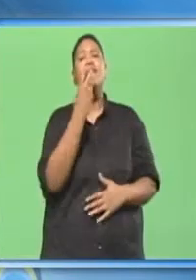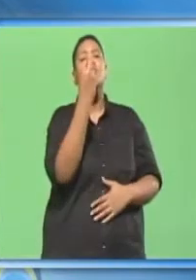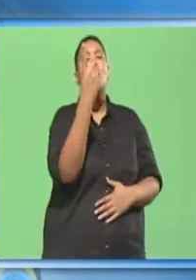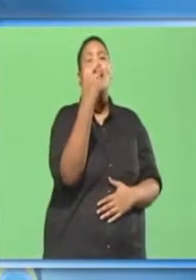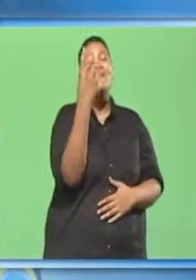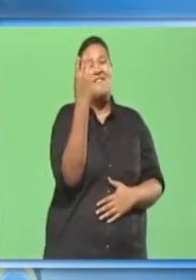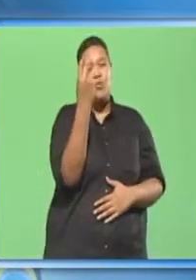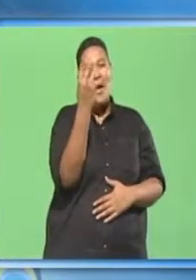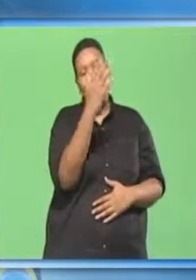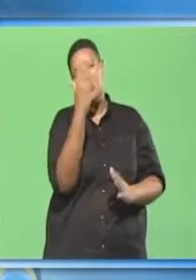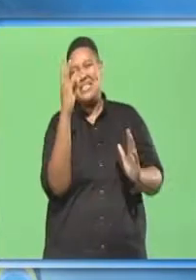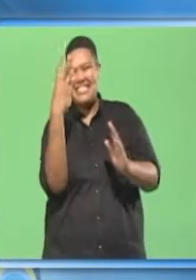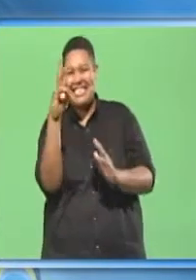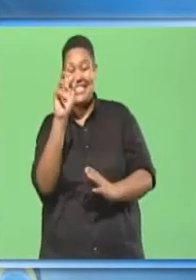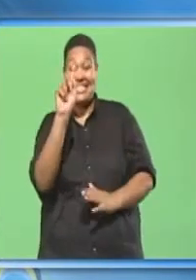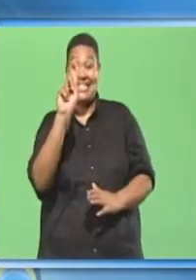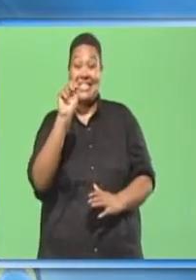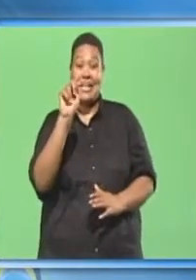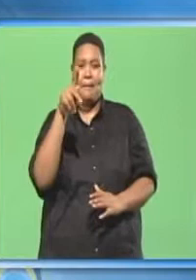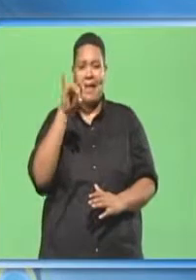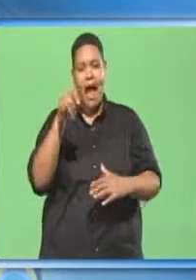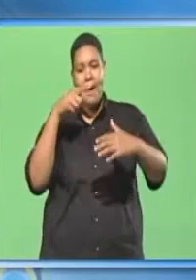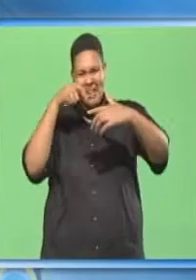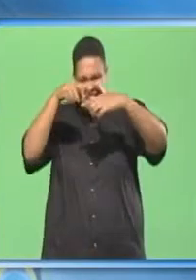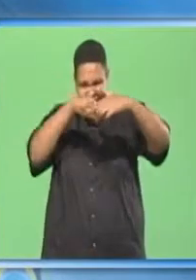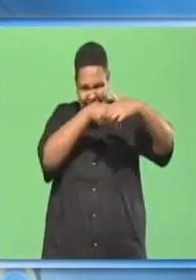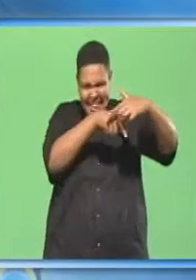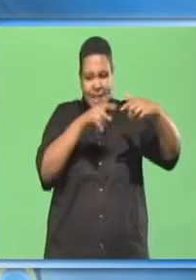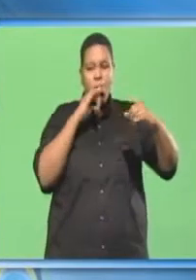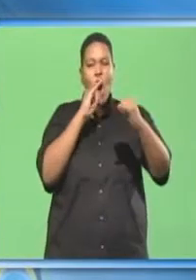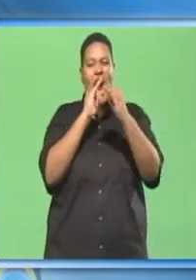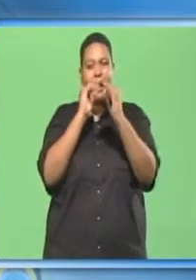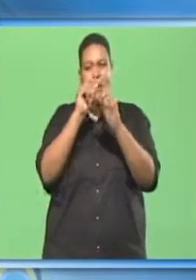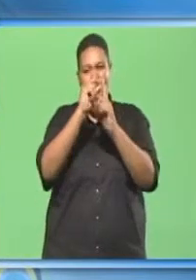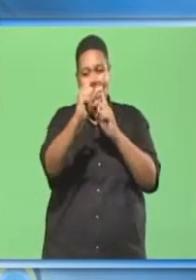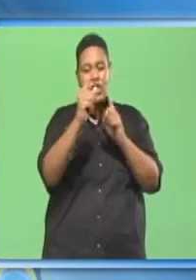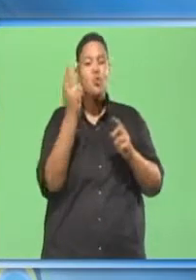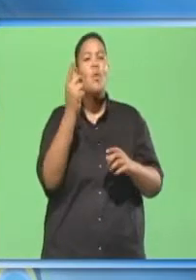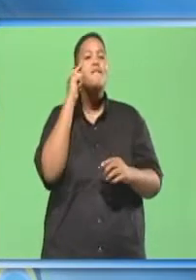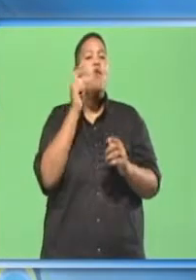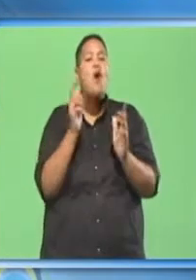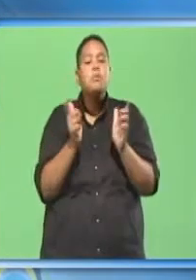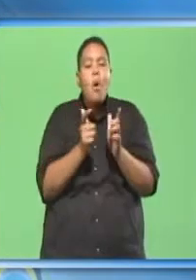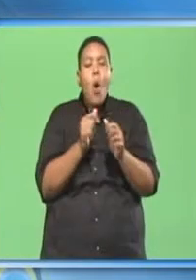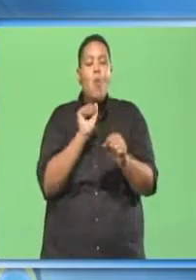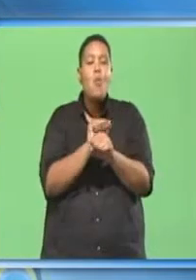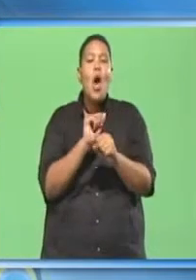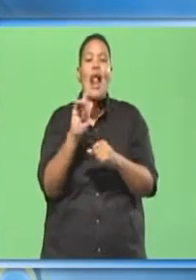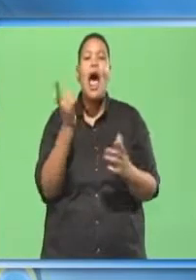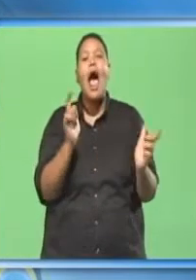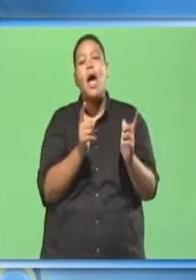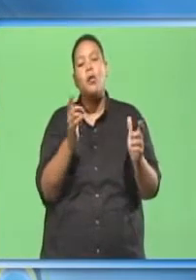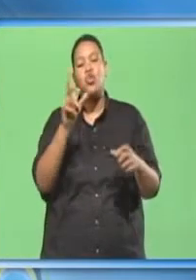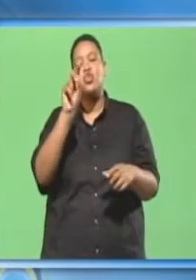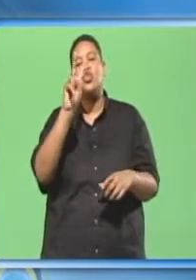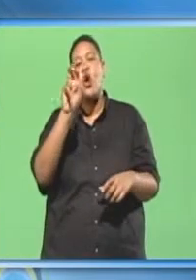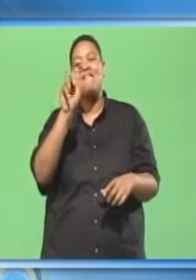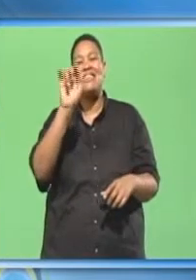16 TPI. It is used for fine and accurate work such as model making and dovetail